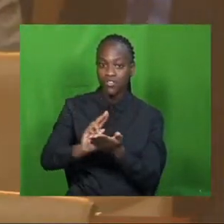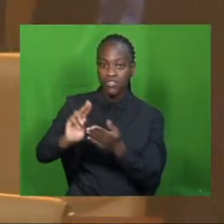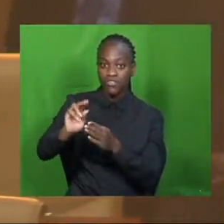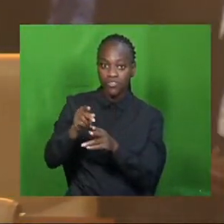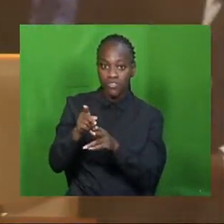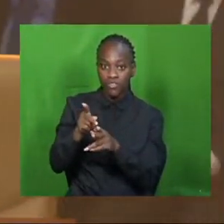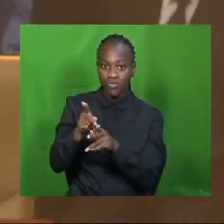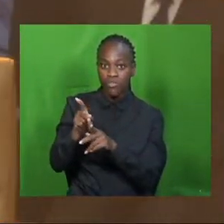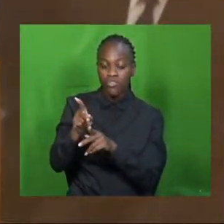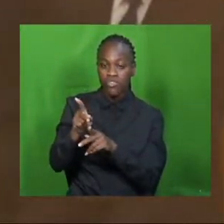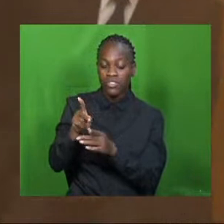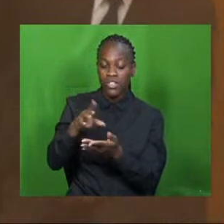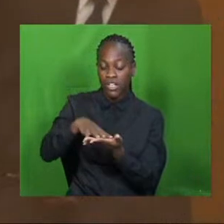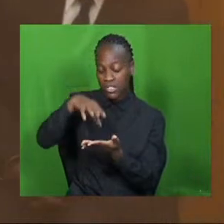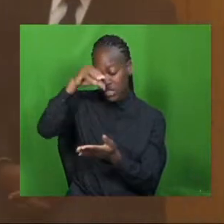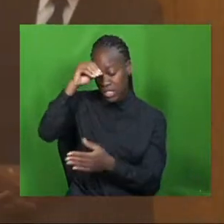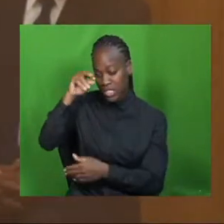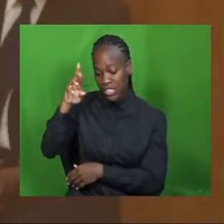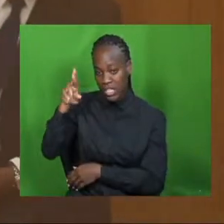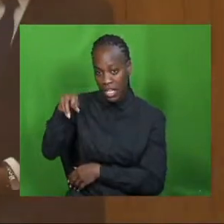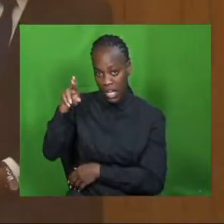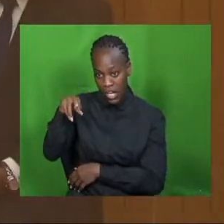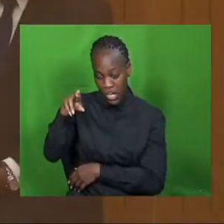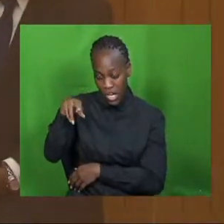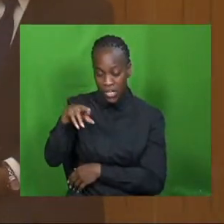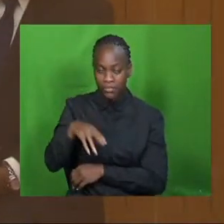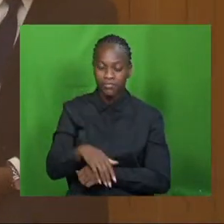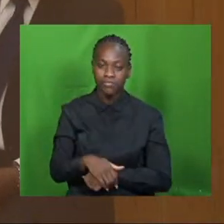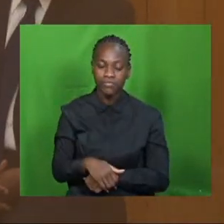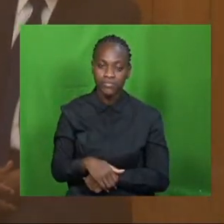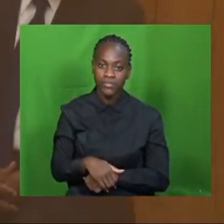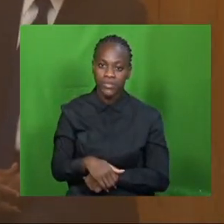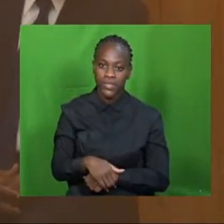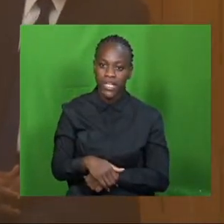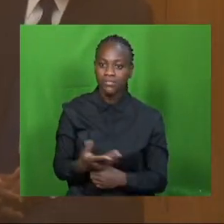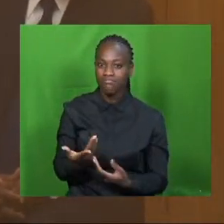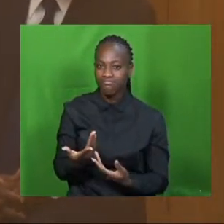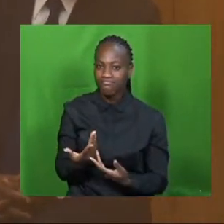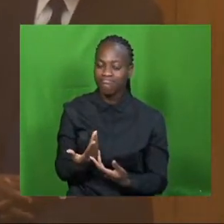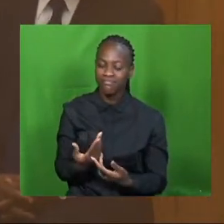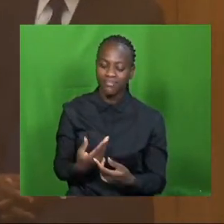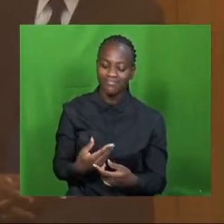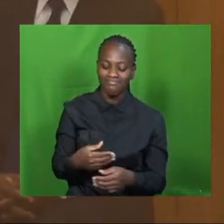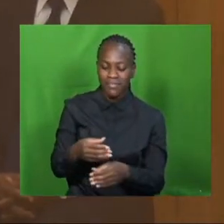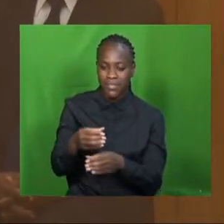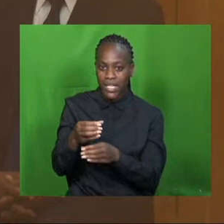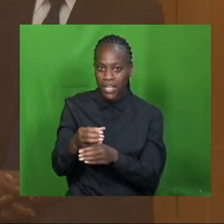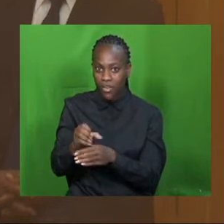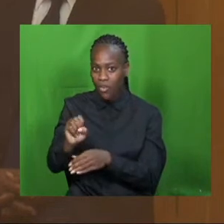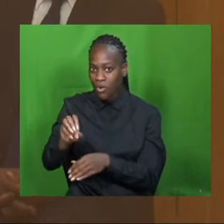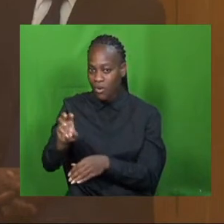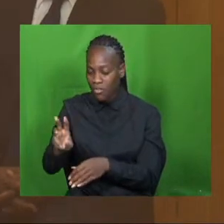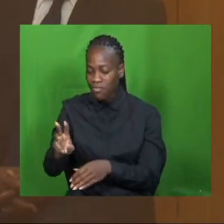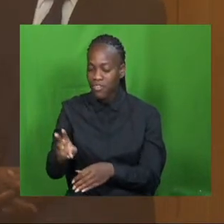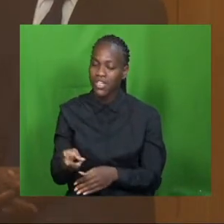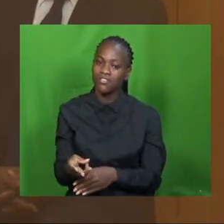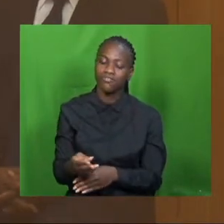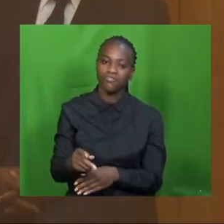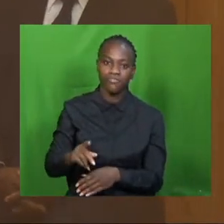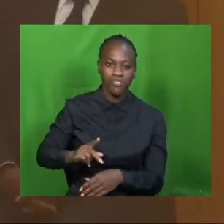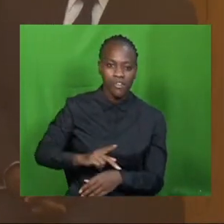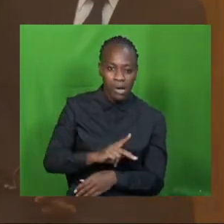the delegation to you. It's actually an ad hoc committee on